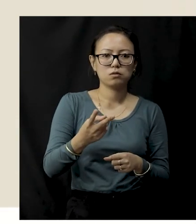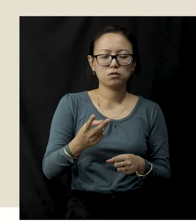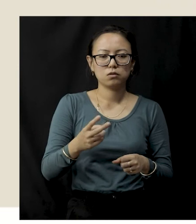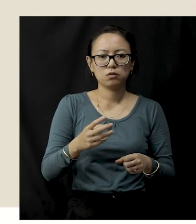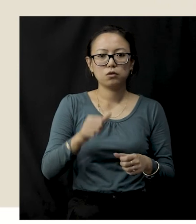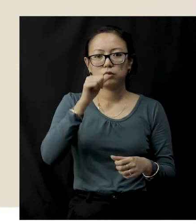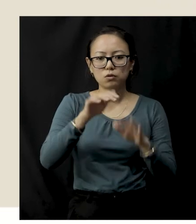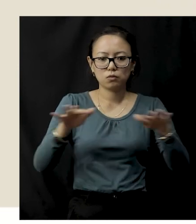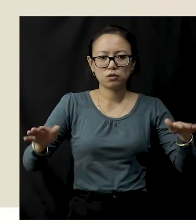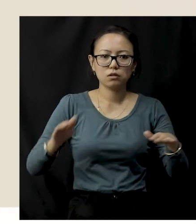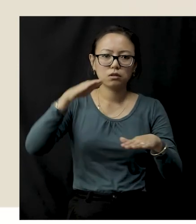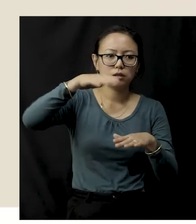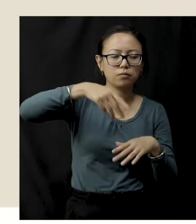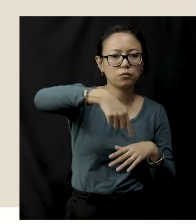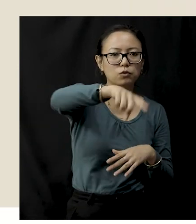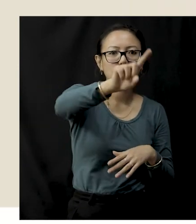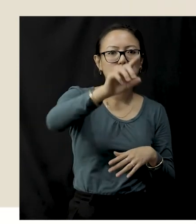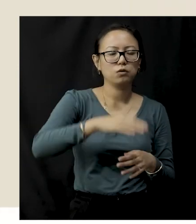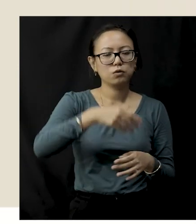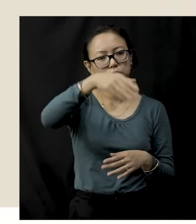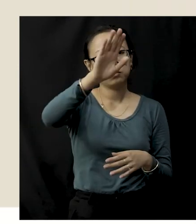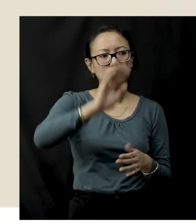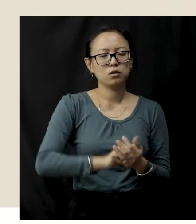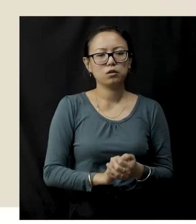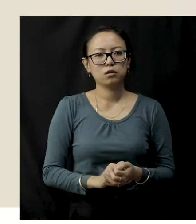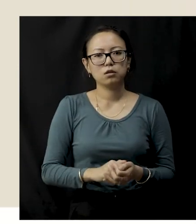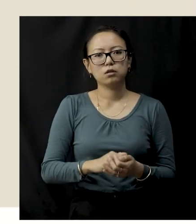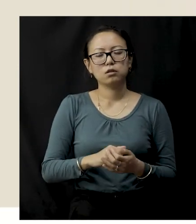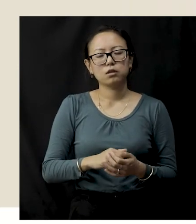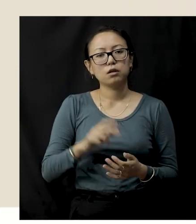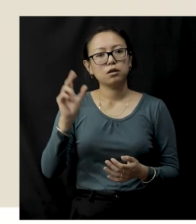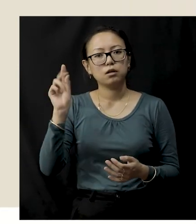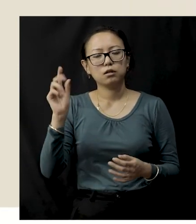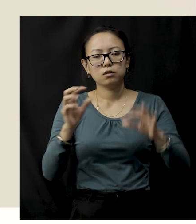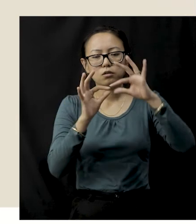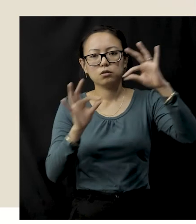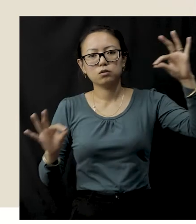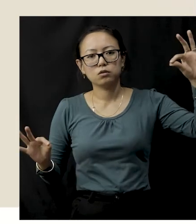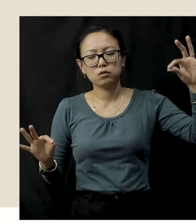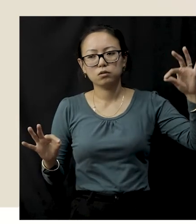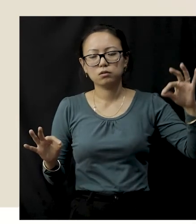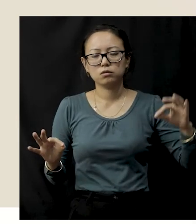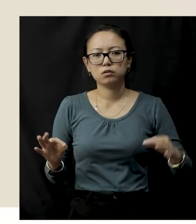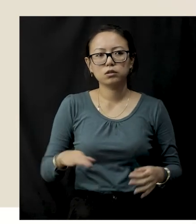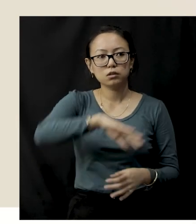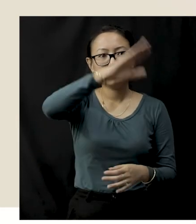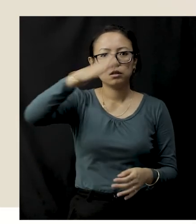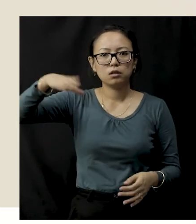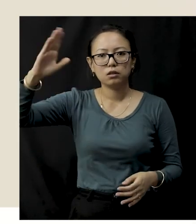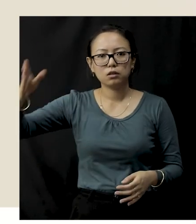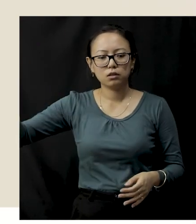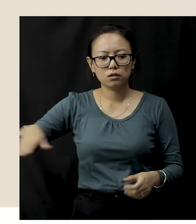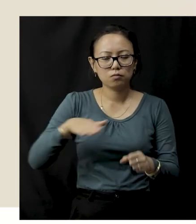that was rolling down from the hill. So what have you learned from these two lessons? One was, after